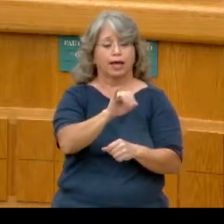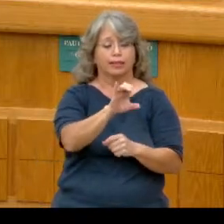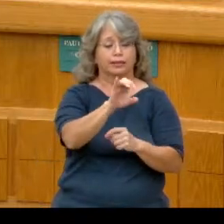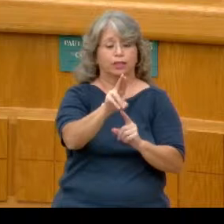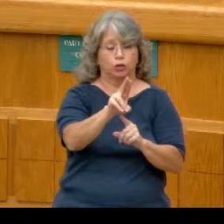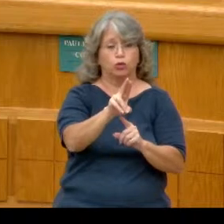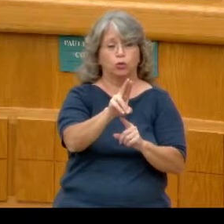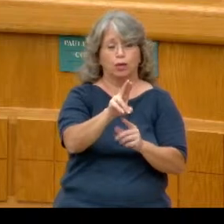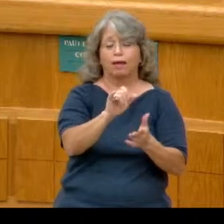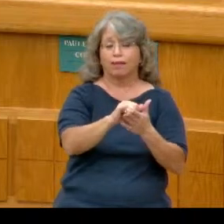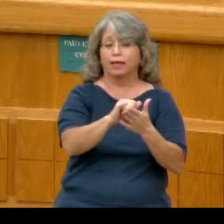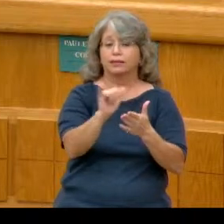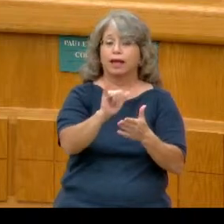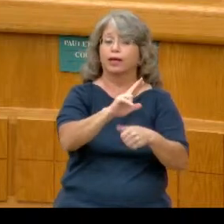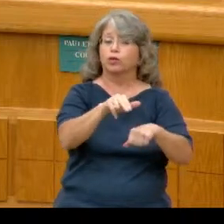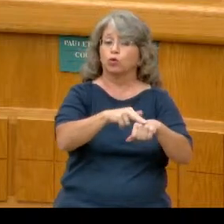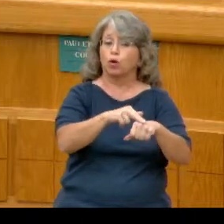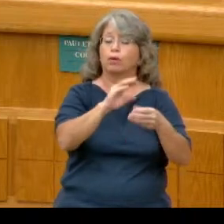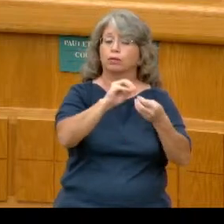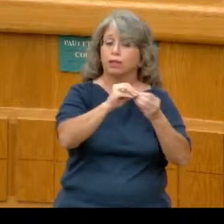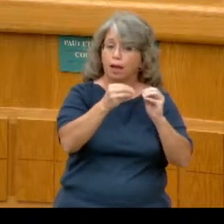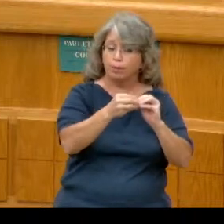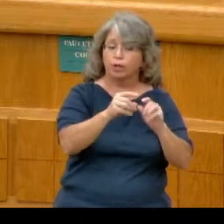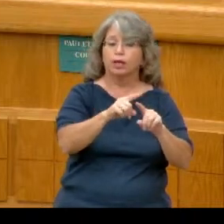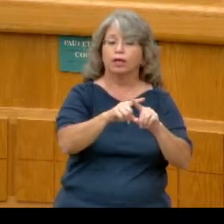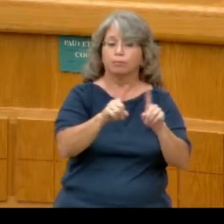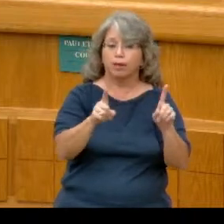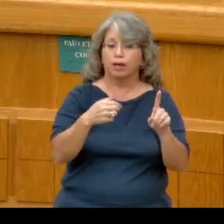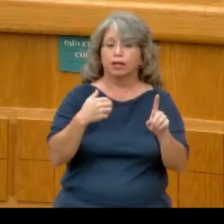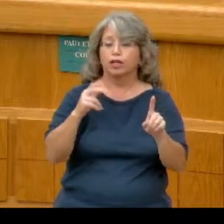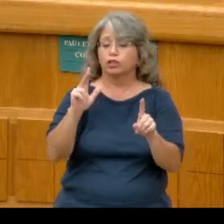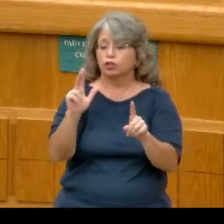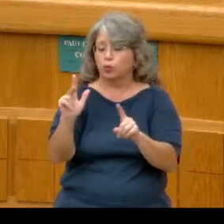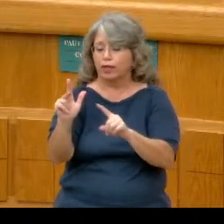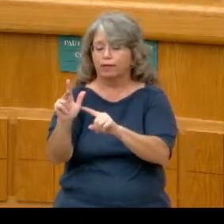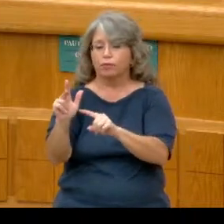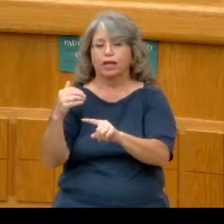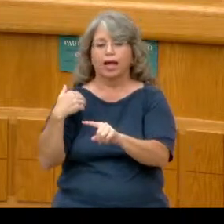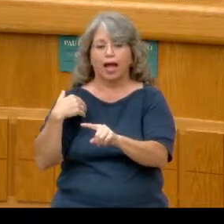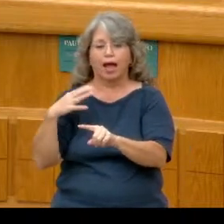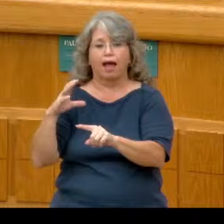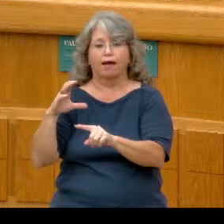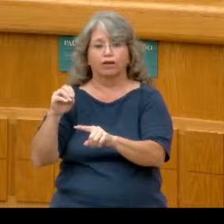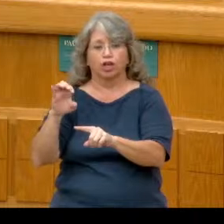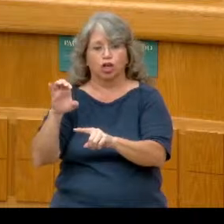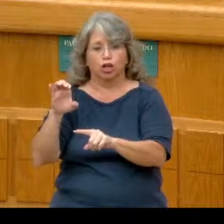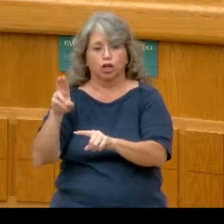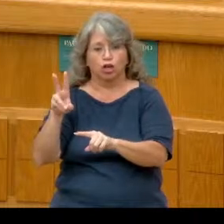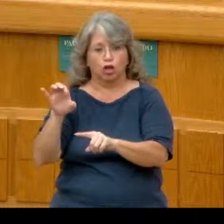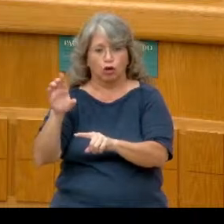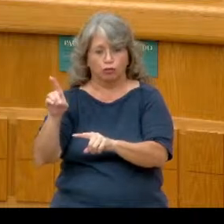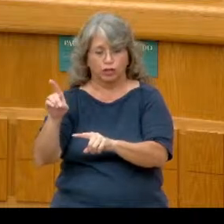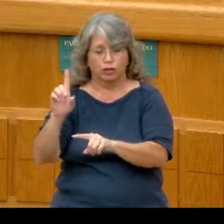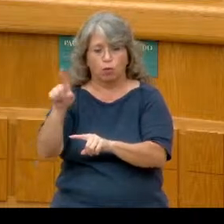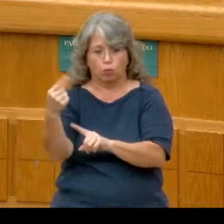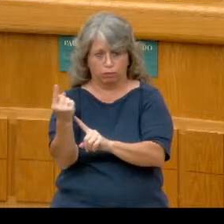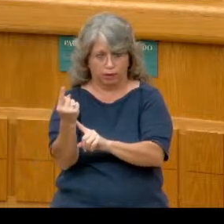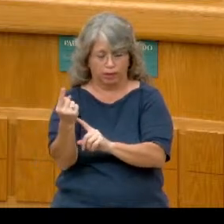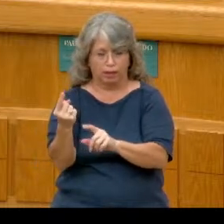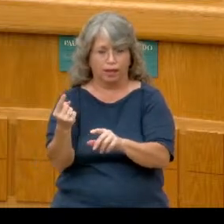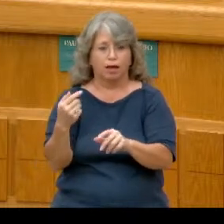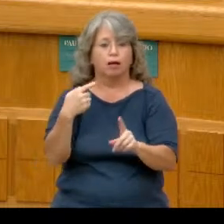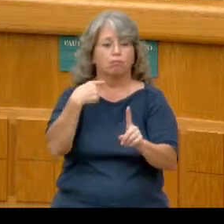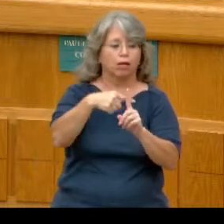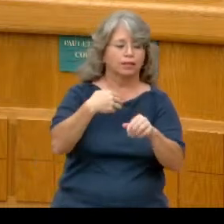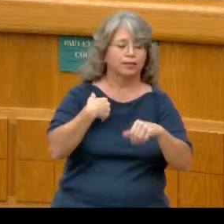COVID positive people in the ICU is not normal, so that's 23 people that aren't getting the care that they normally would if they were